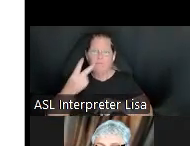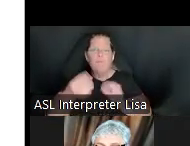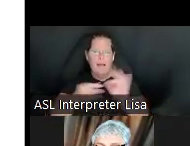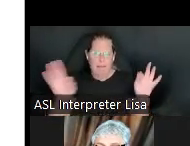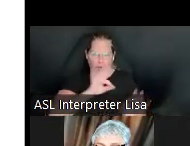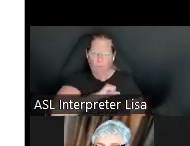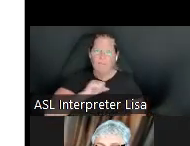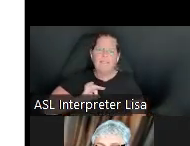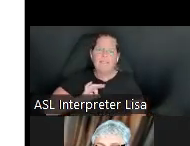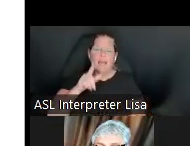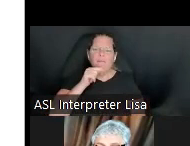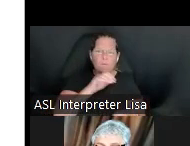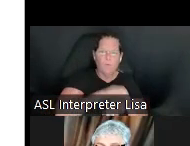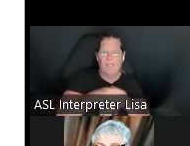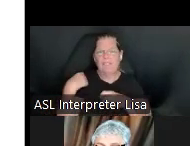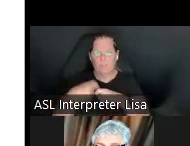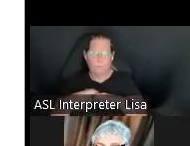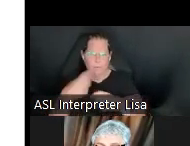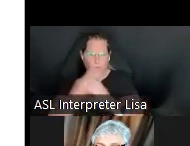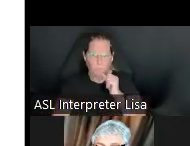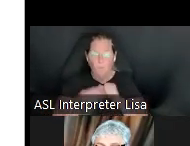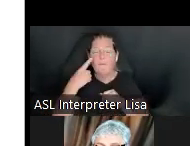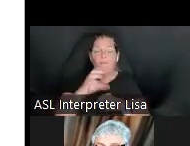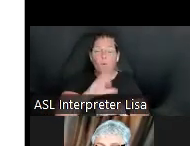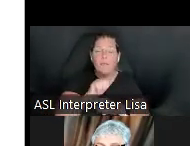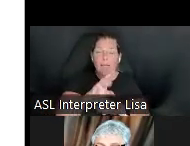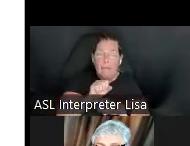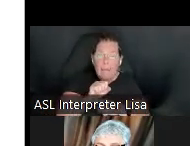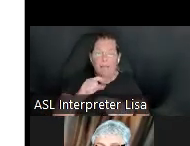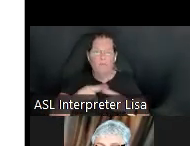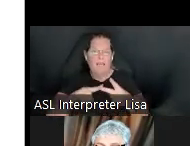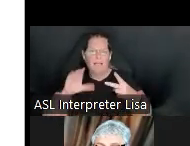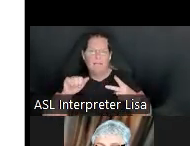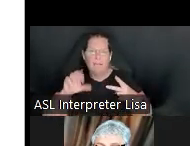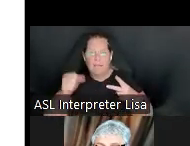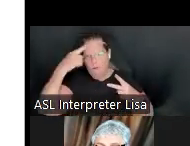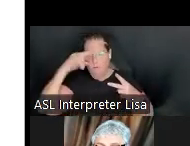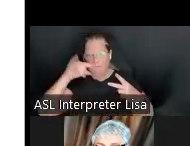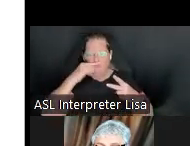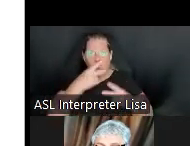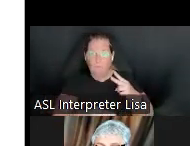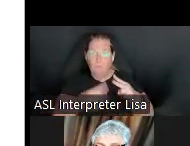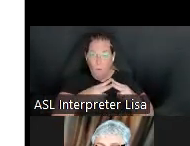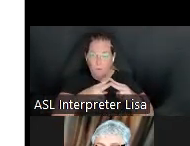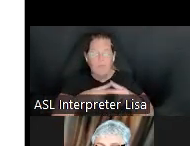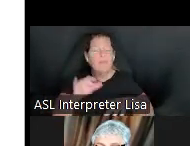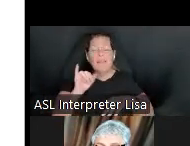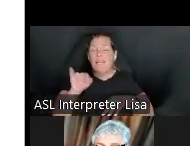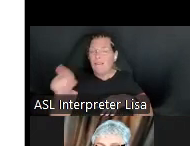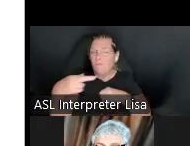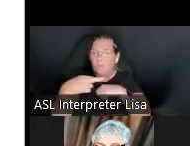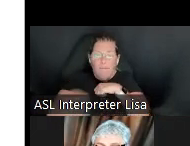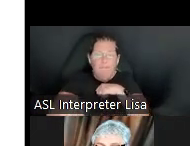speak Spanish for both the care management program and Cares for Kids. So I'll encourage you, if you do have a referral